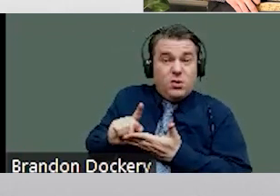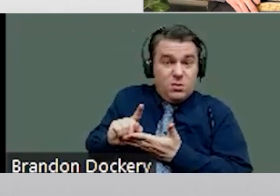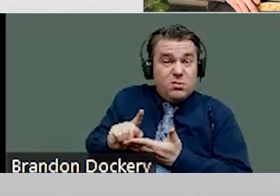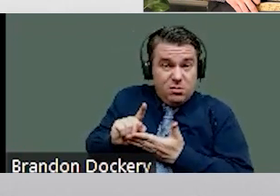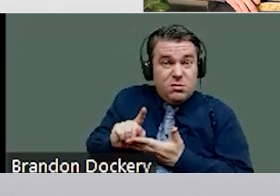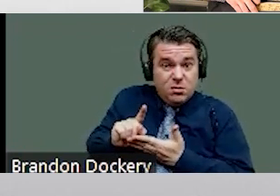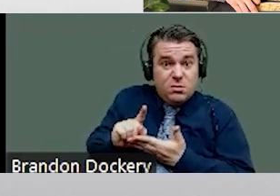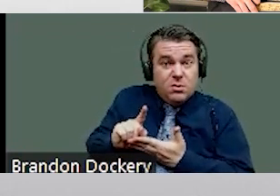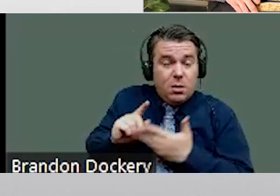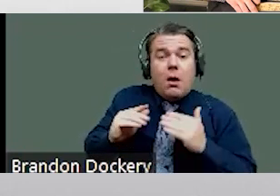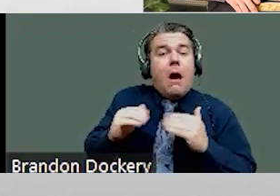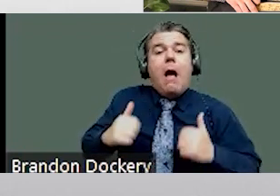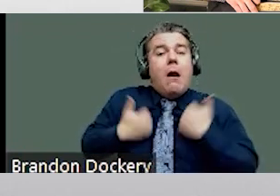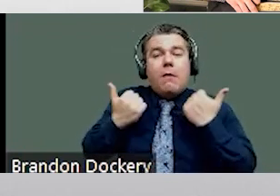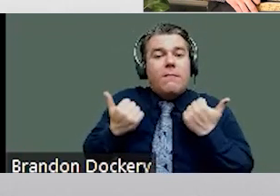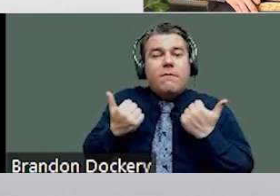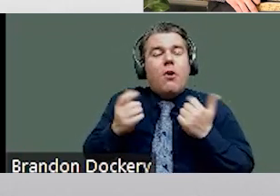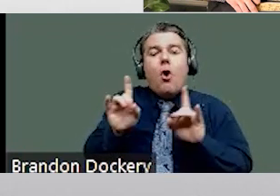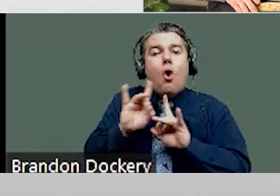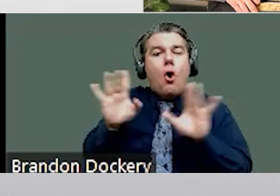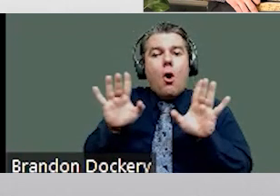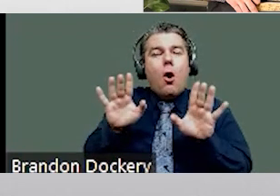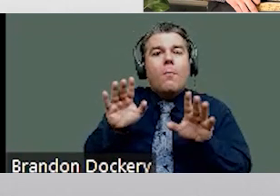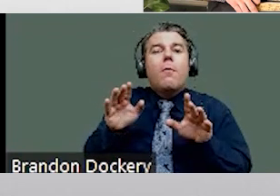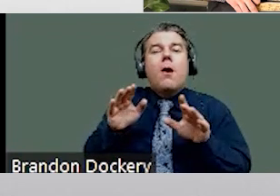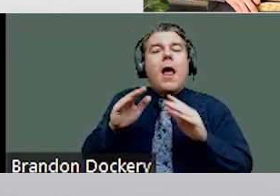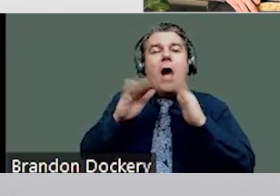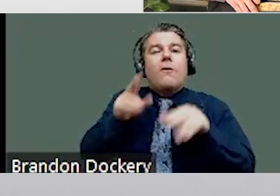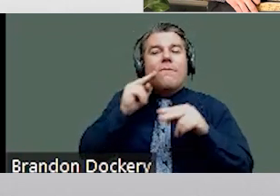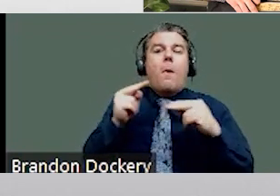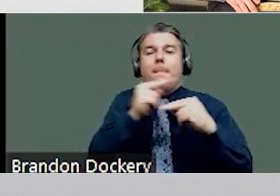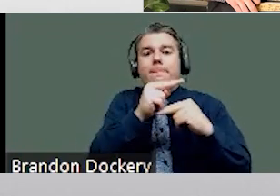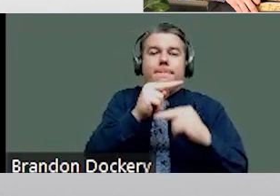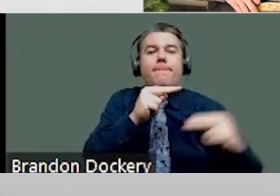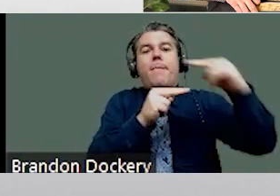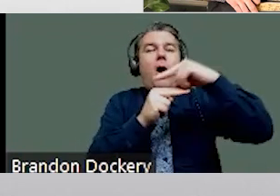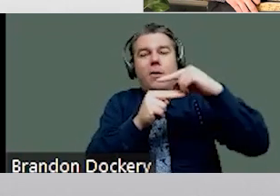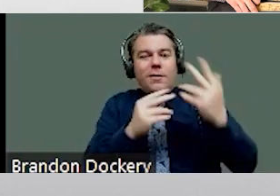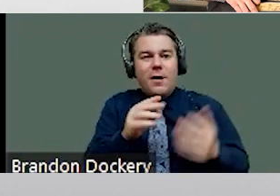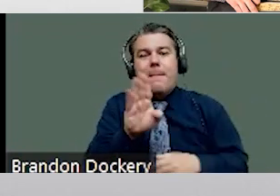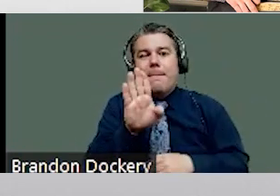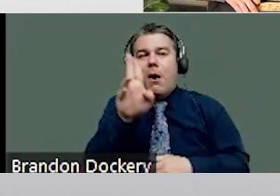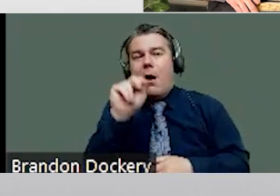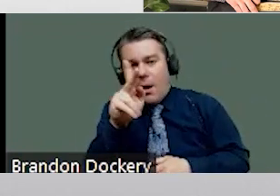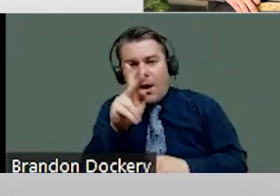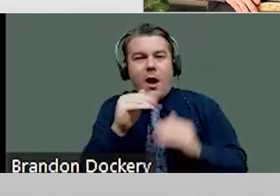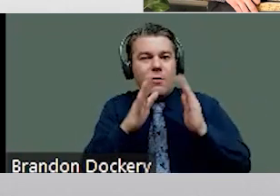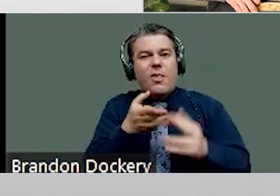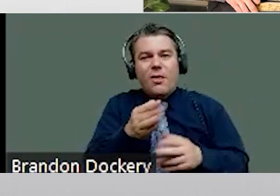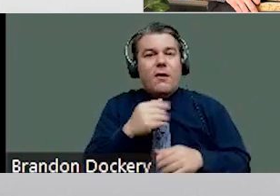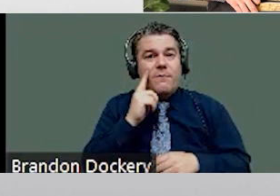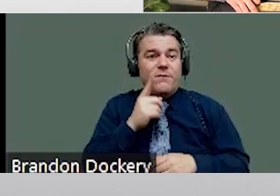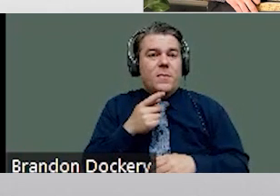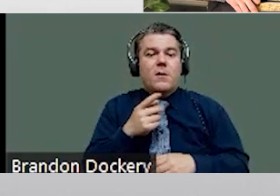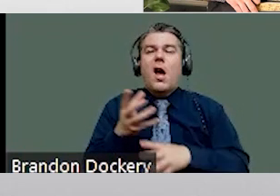were housed in a horrible bunkhouse that this for-profit company at Henry's